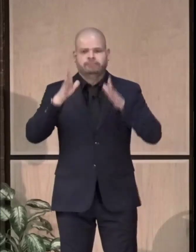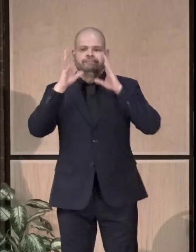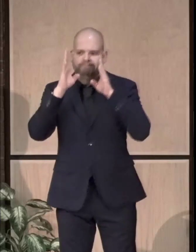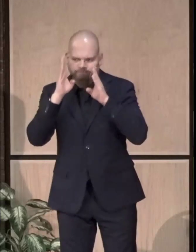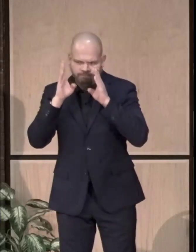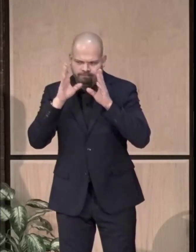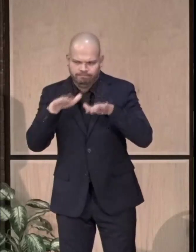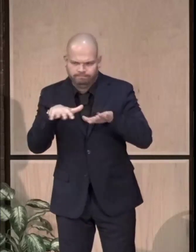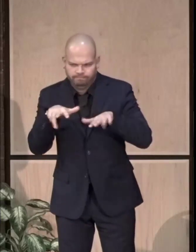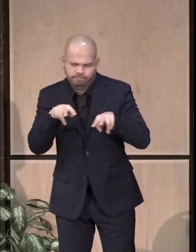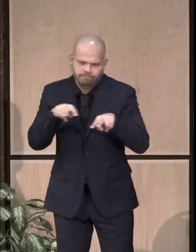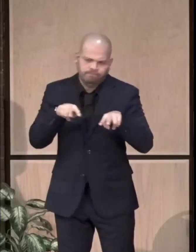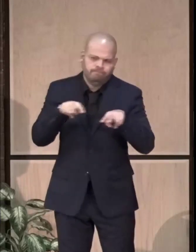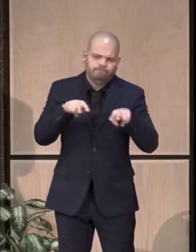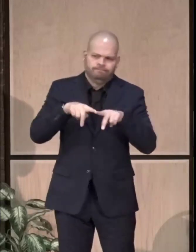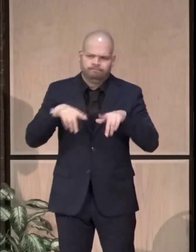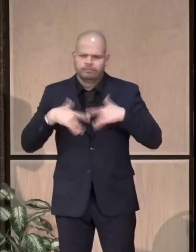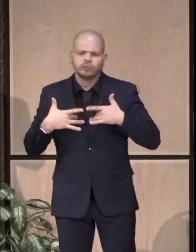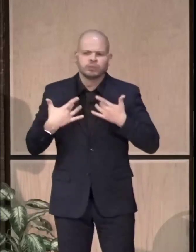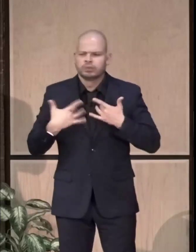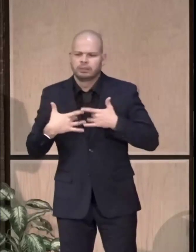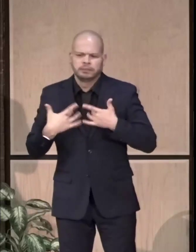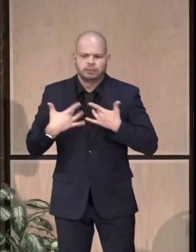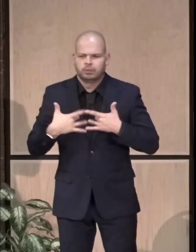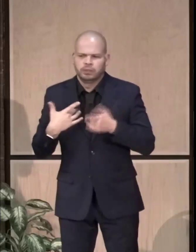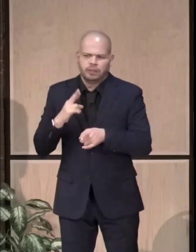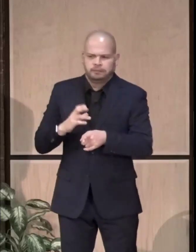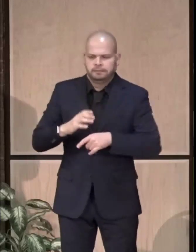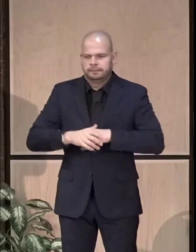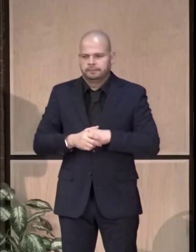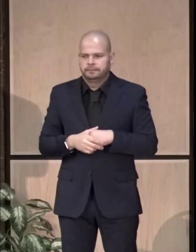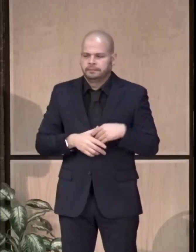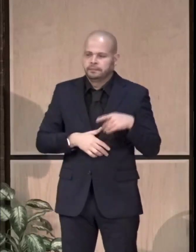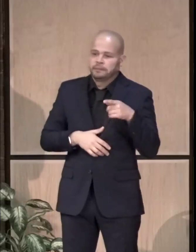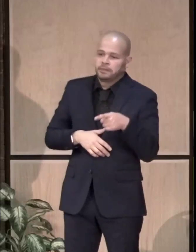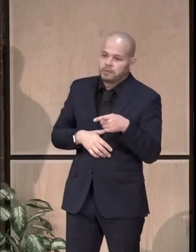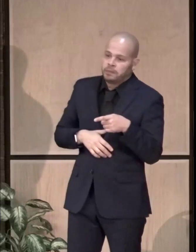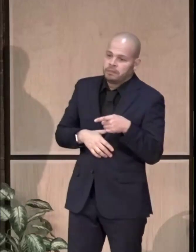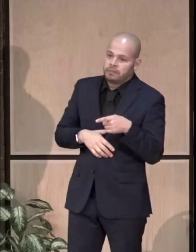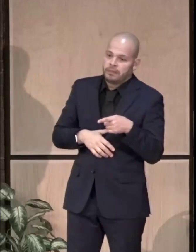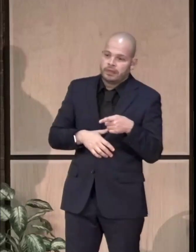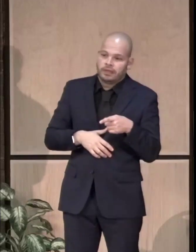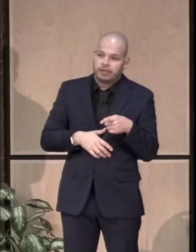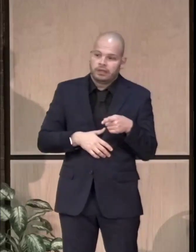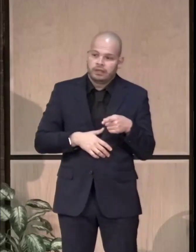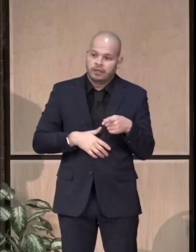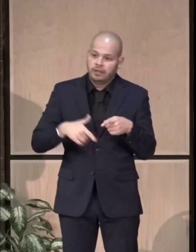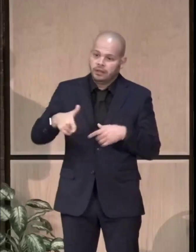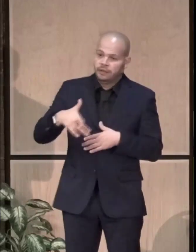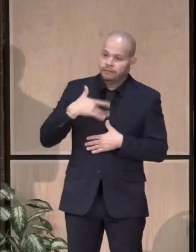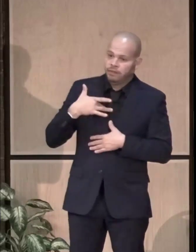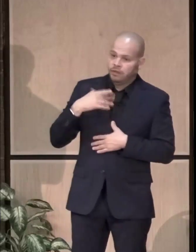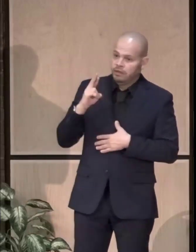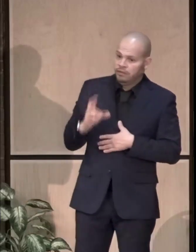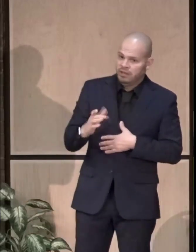Yes. So if things were not going to get any better, why not be more proactive in your approach? In